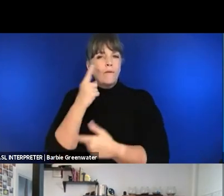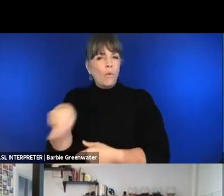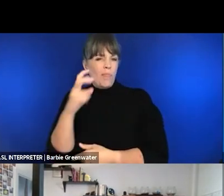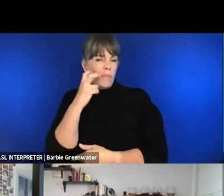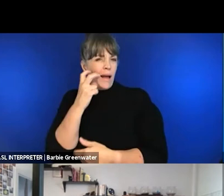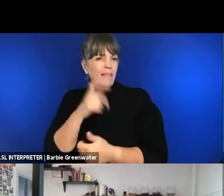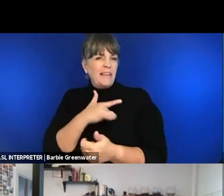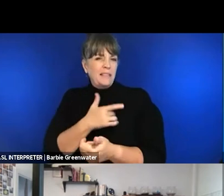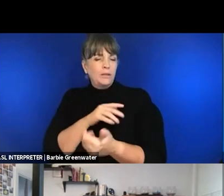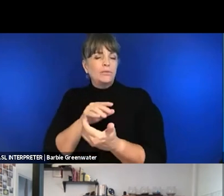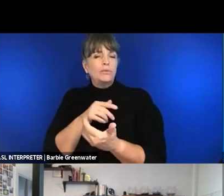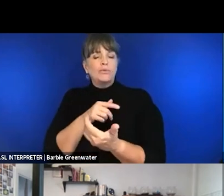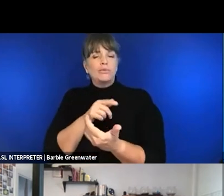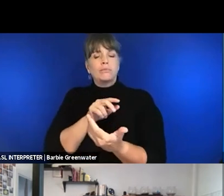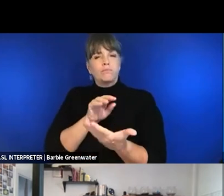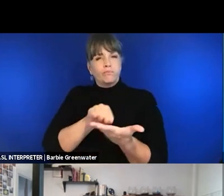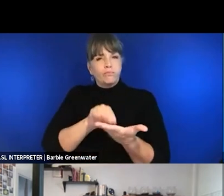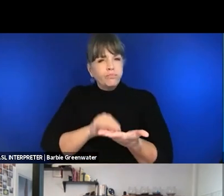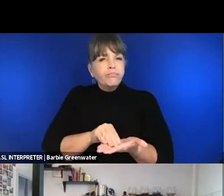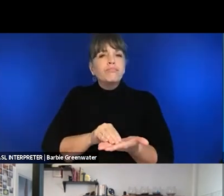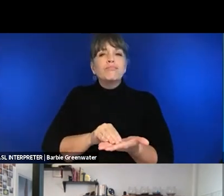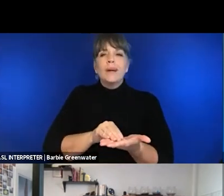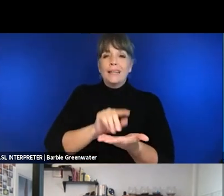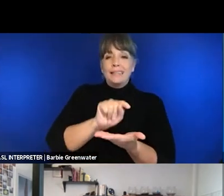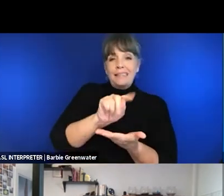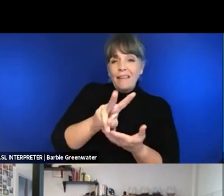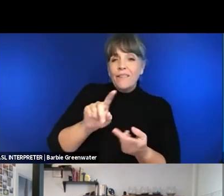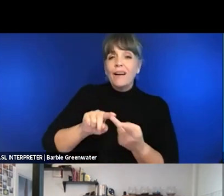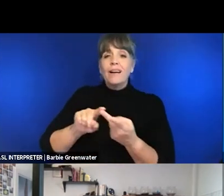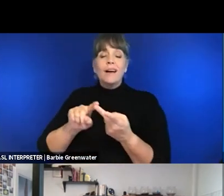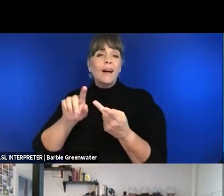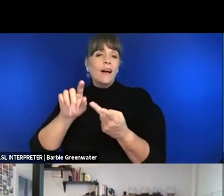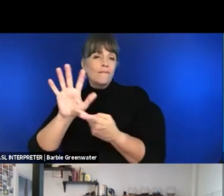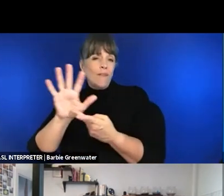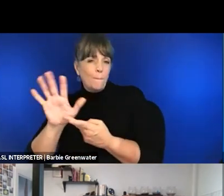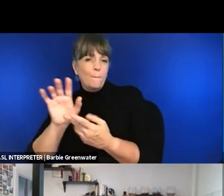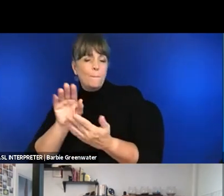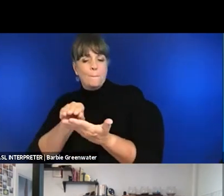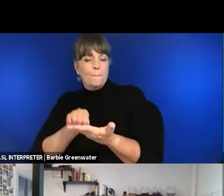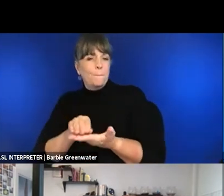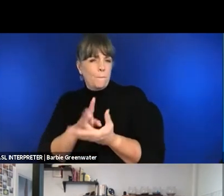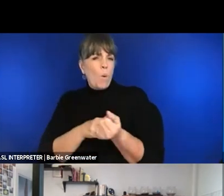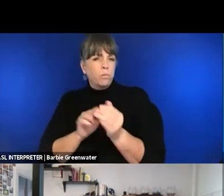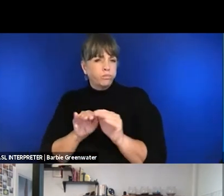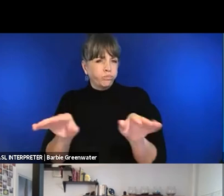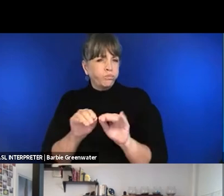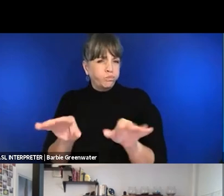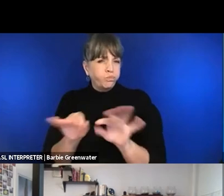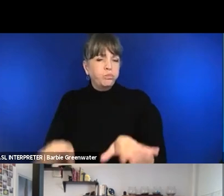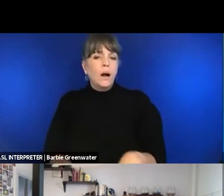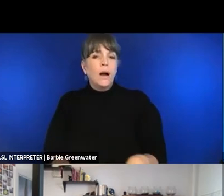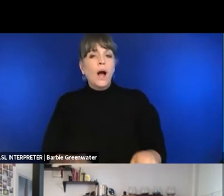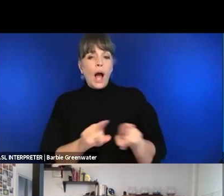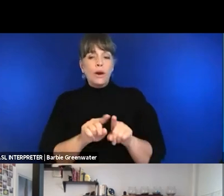point. I'm sure there might be some others that track this. We're also, as a cable provider at Xfinity,